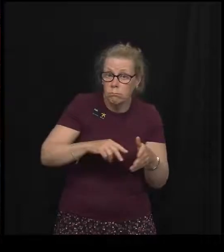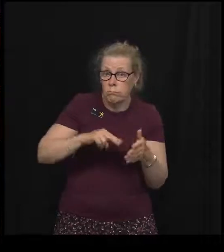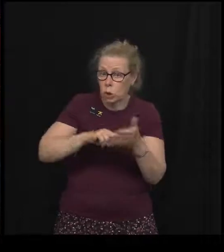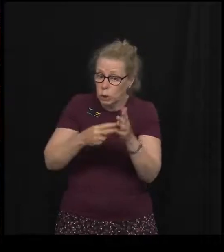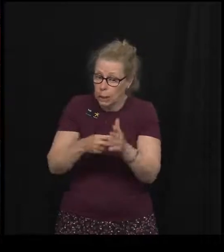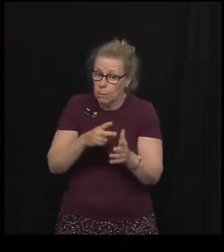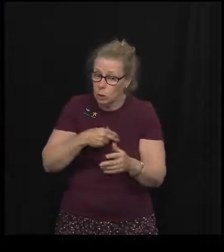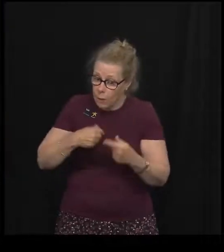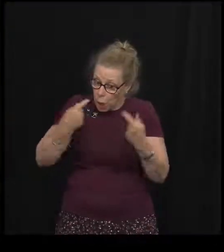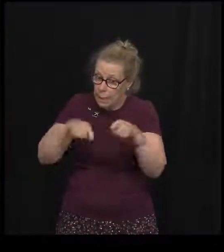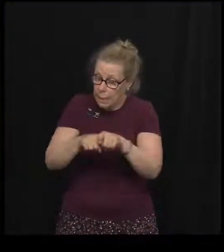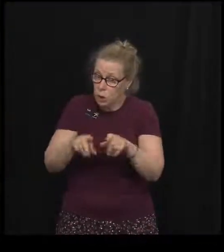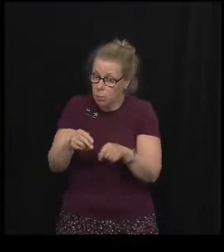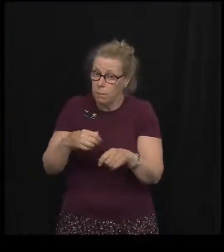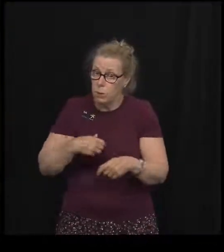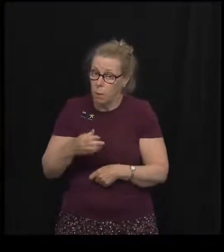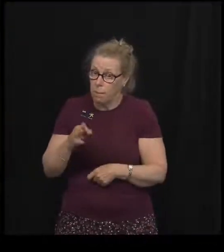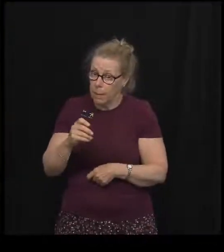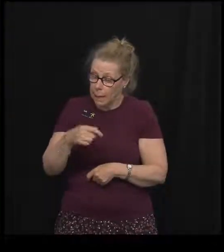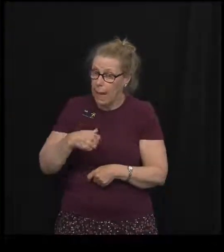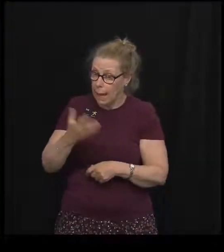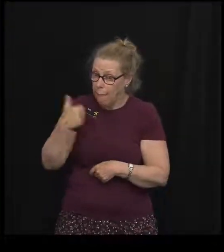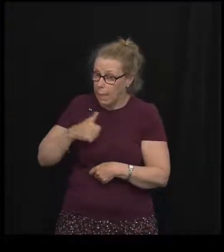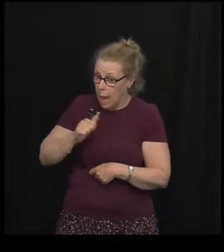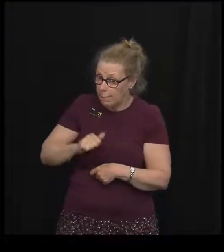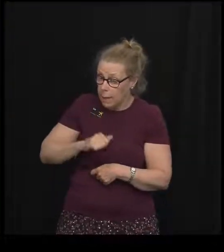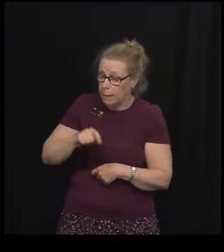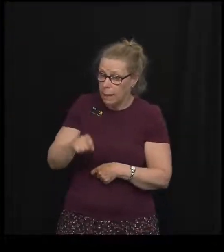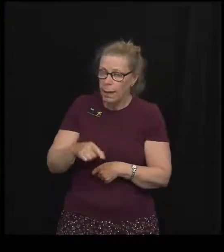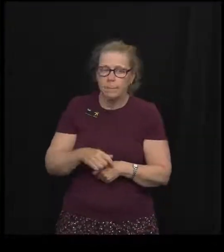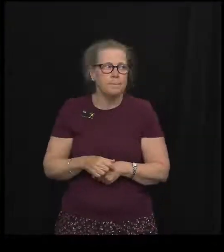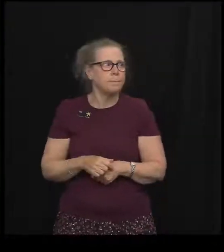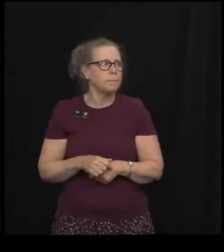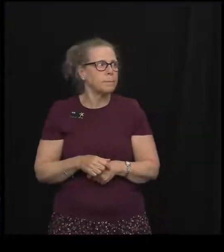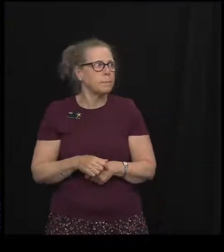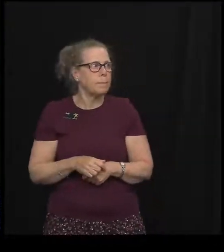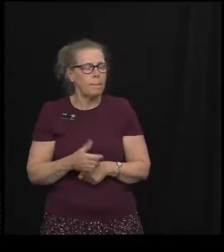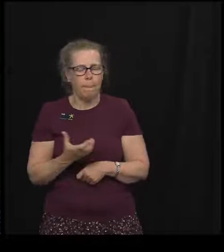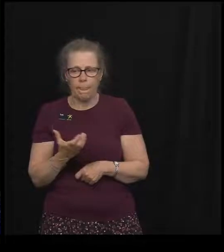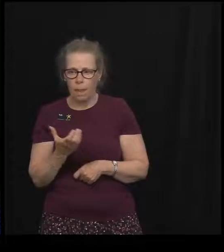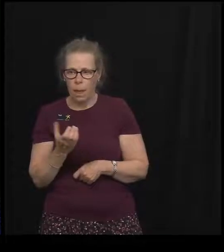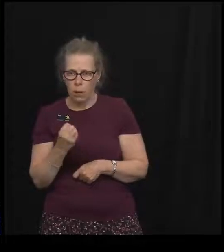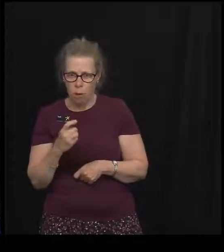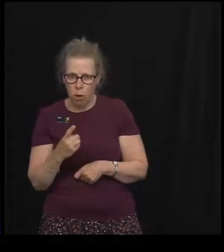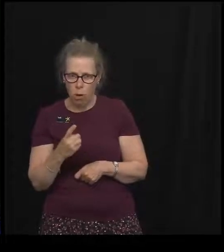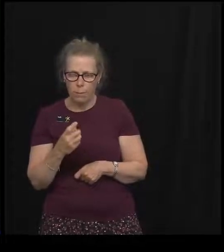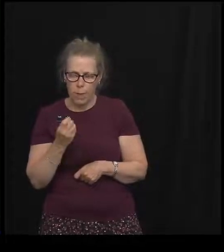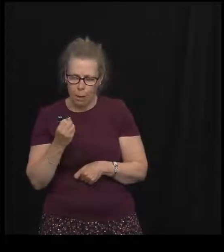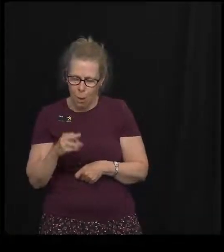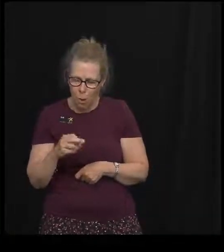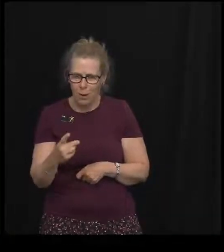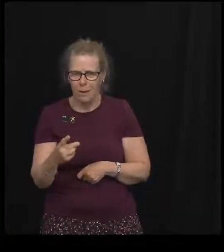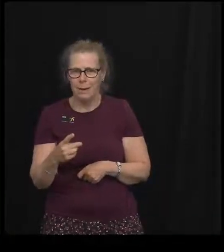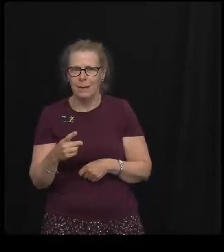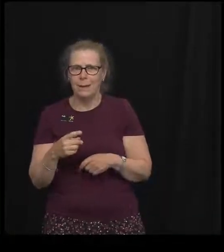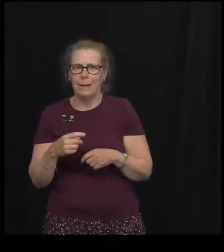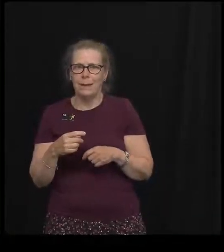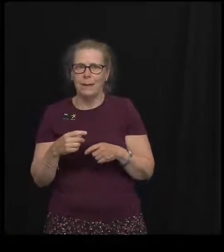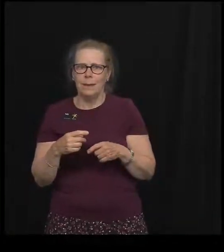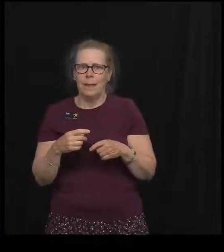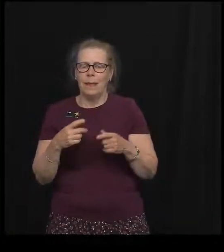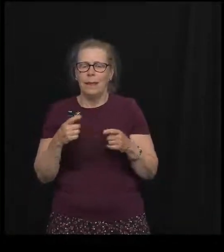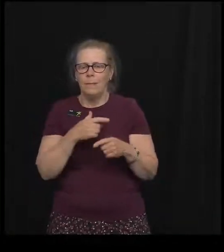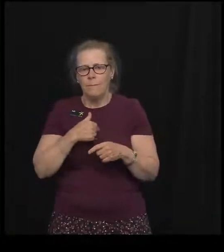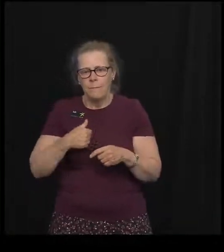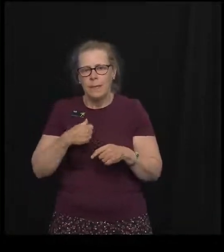just described? Well, I think anything we can do that can help drive progress is good. And the spirit of the pandemic